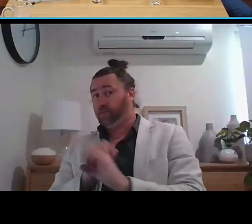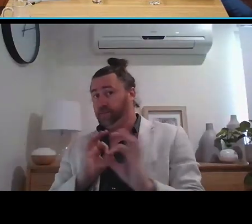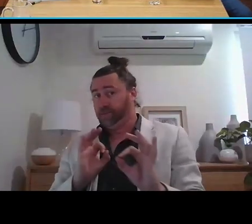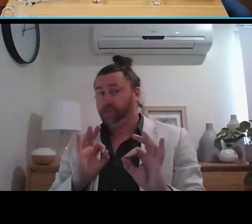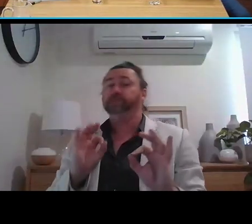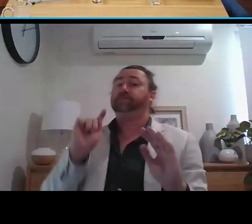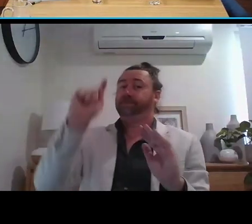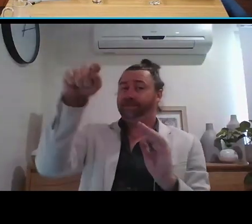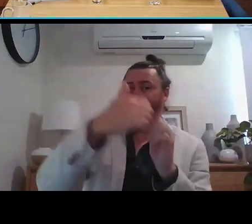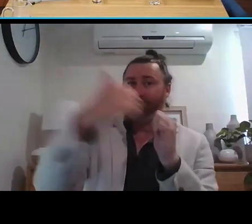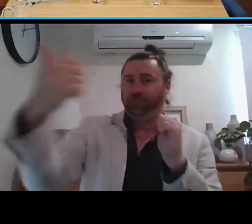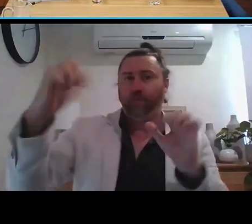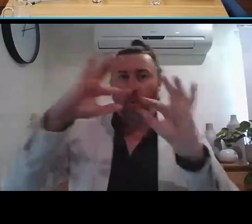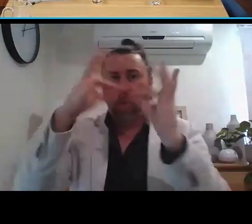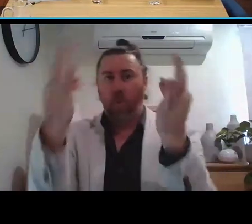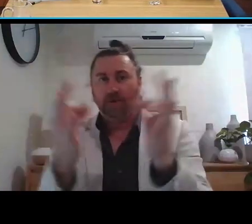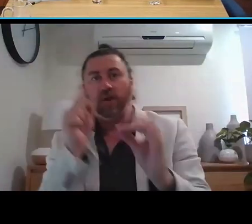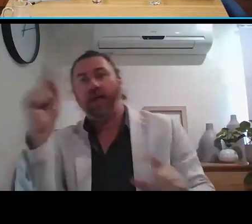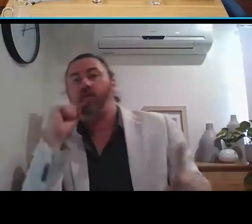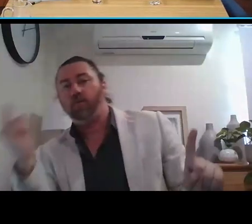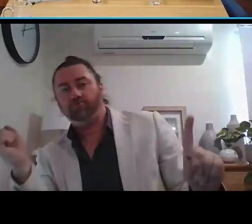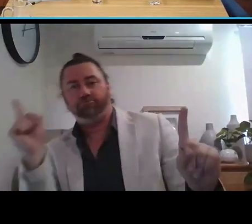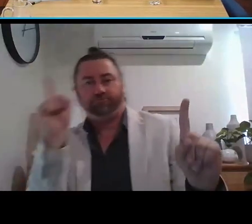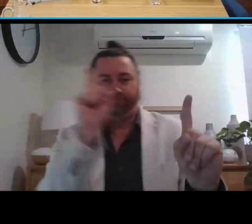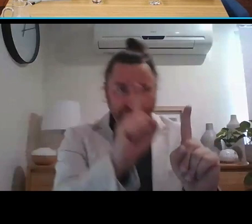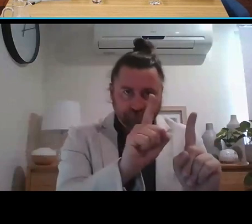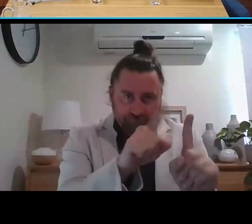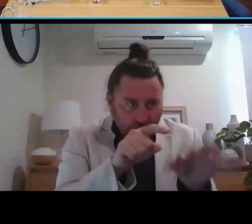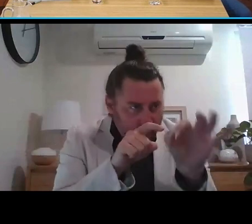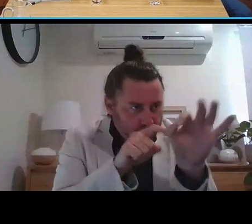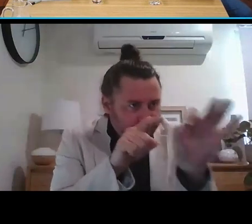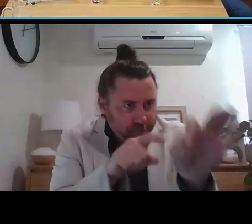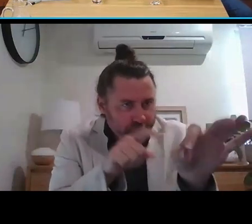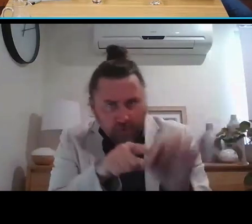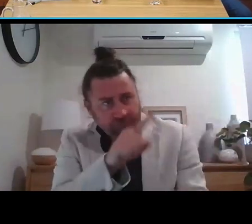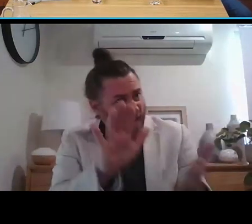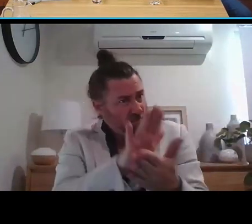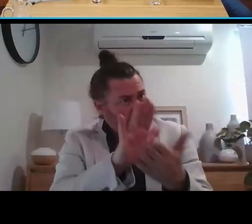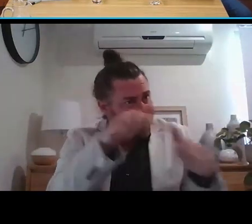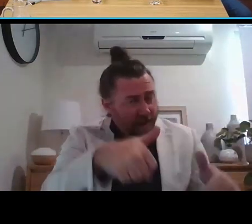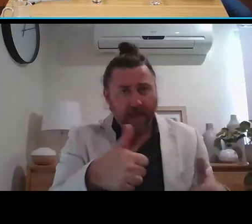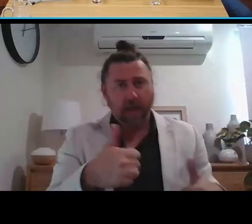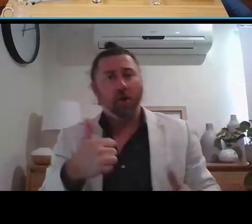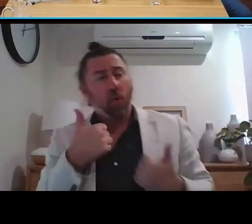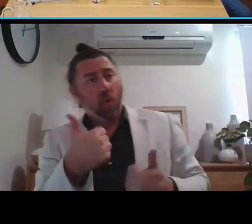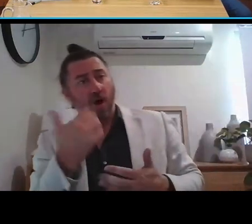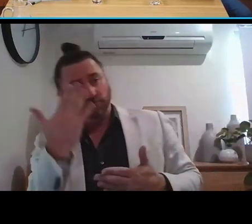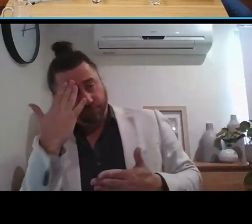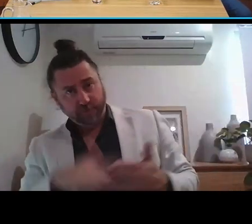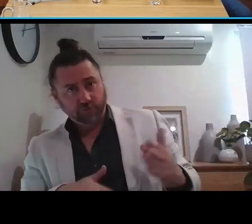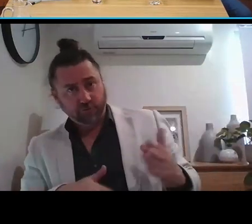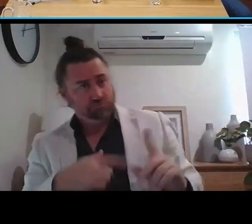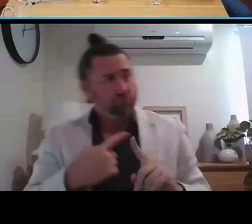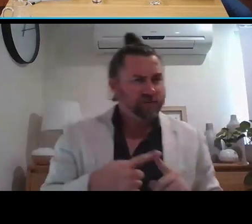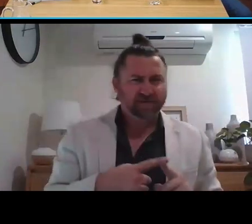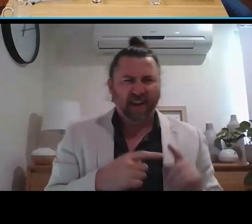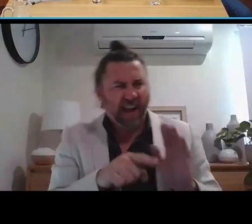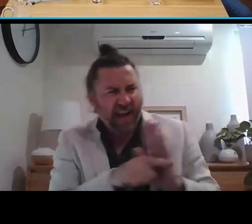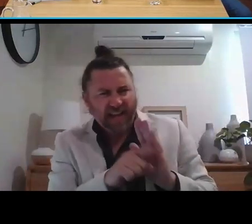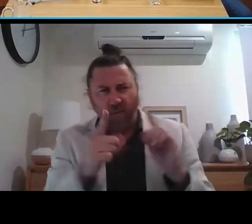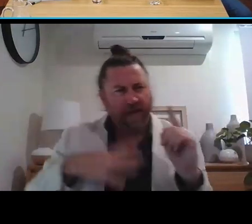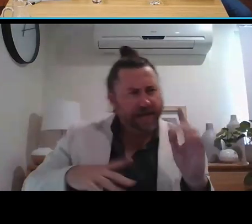third party who comes in to anonymously interview and understand the experiences of residents at an aged care